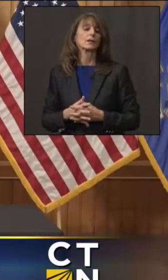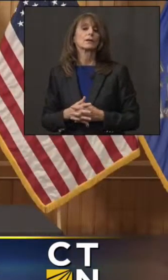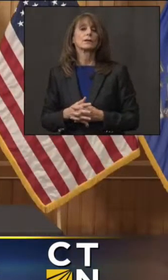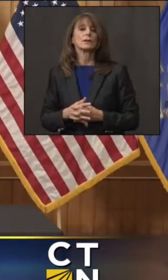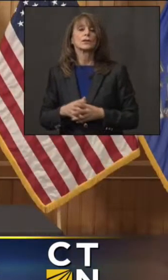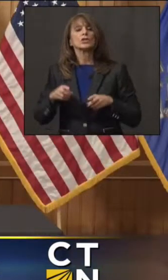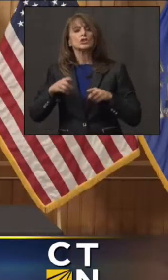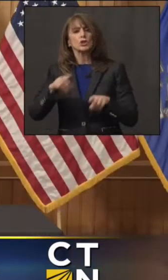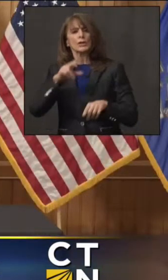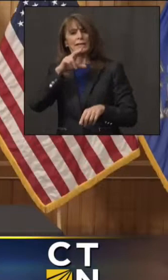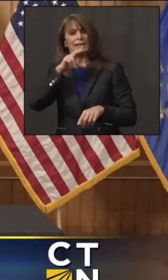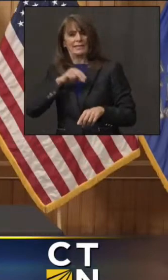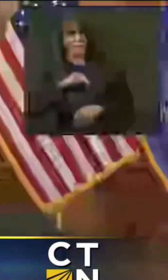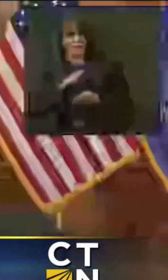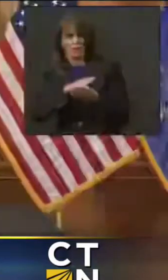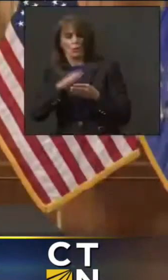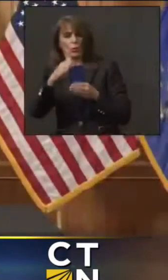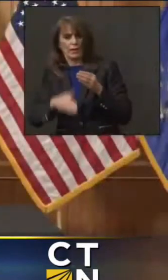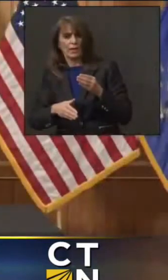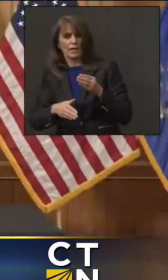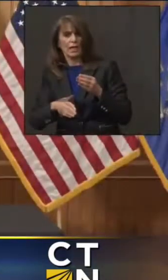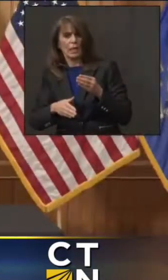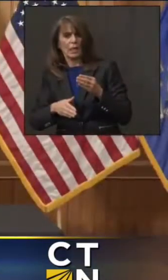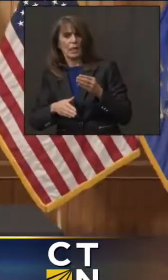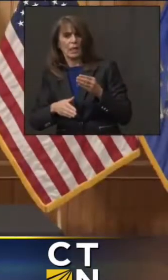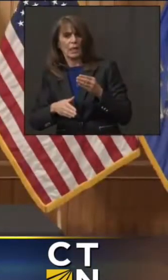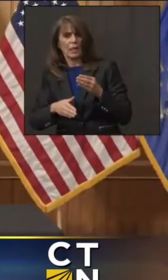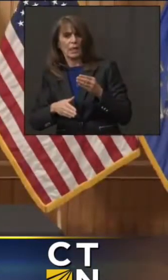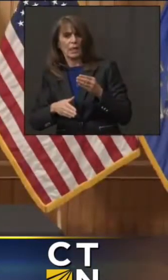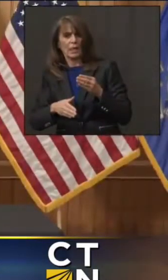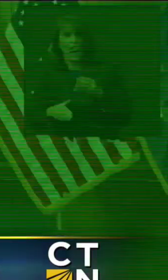and what's anticipated this week and closer to